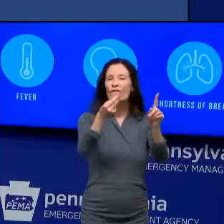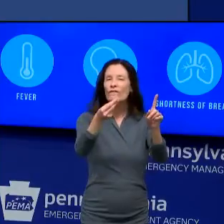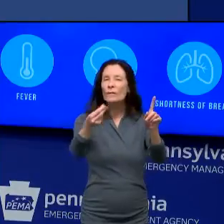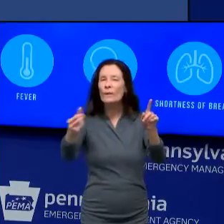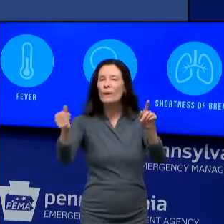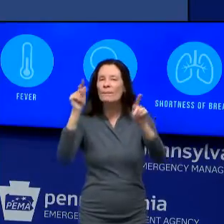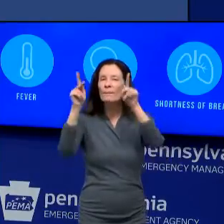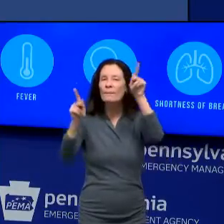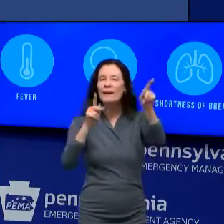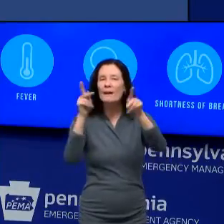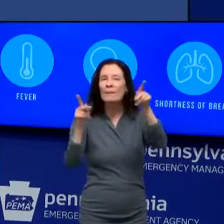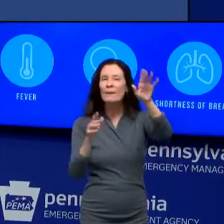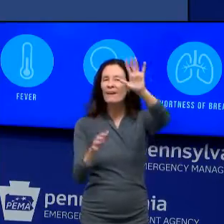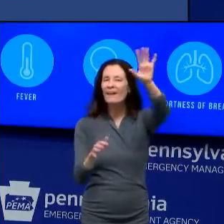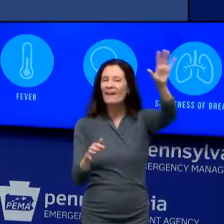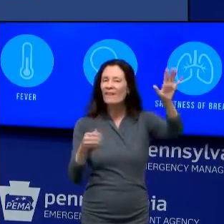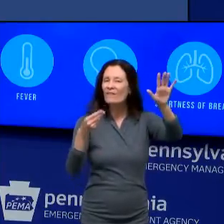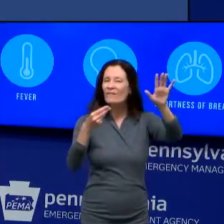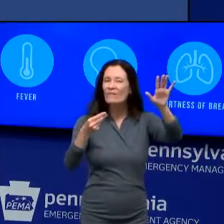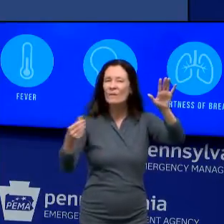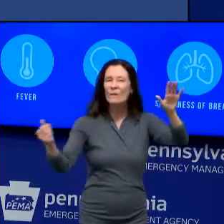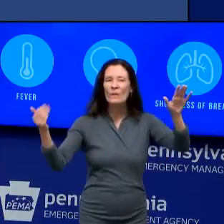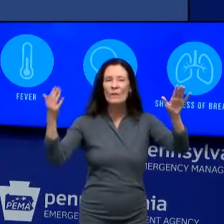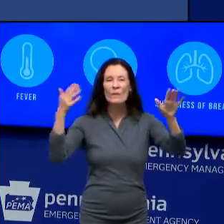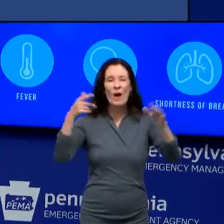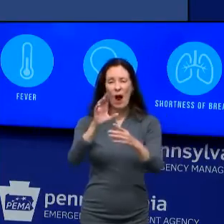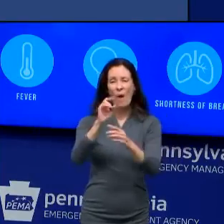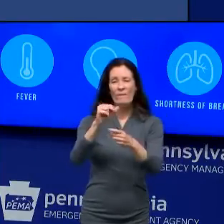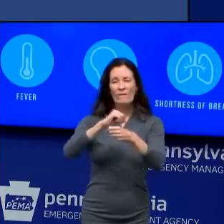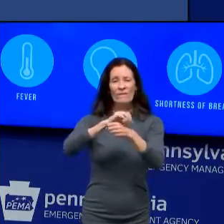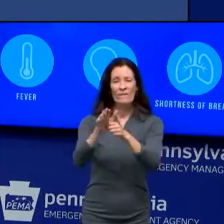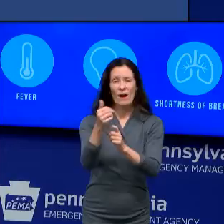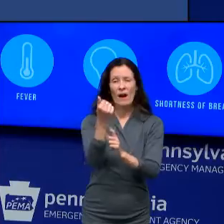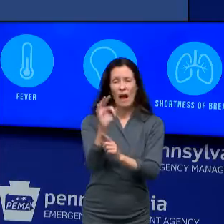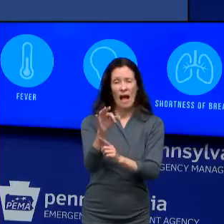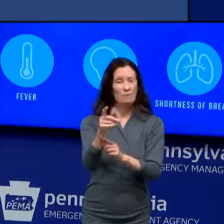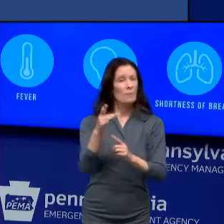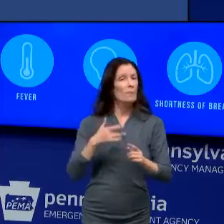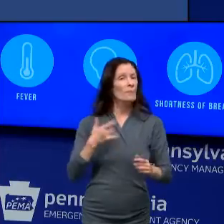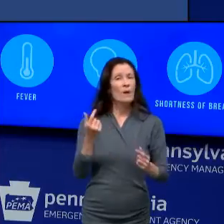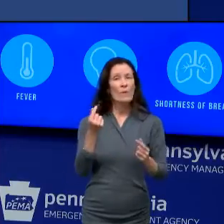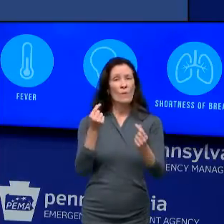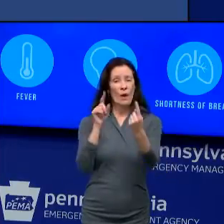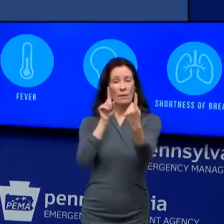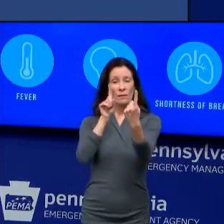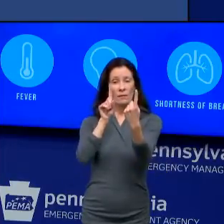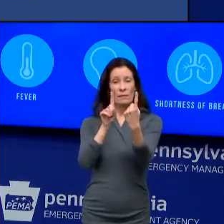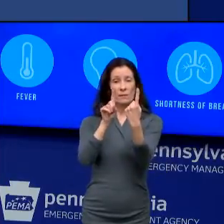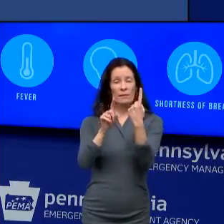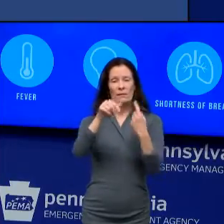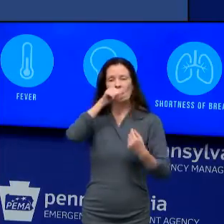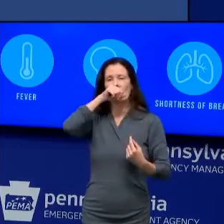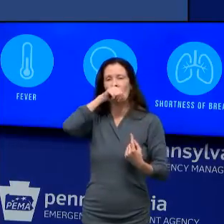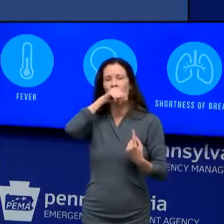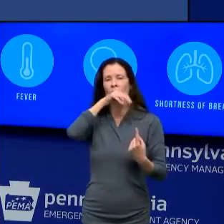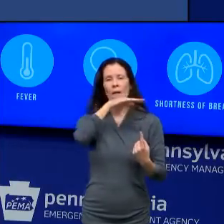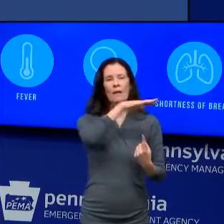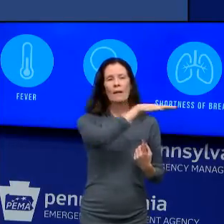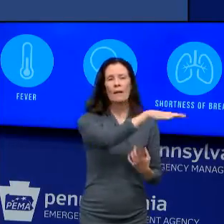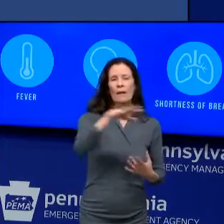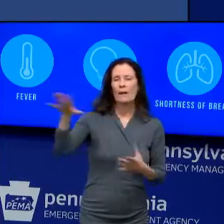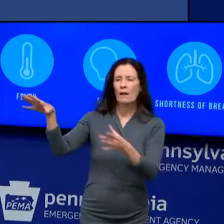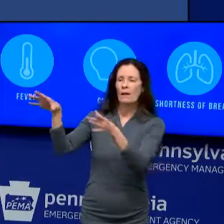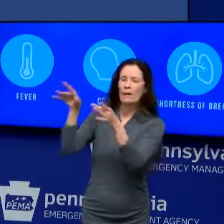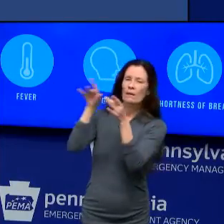virus through coughs and sneezes and respiratory droplets, is spread more in population-dense areas. We have seen